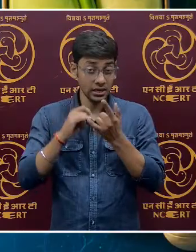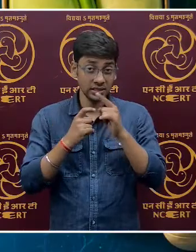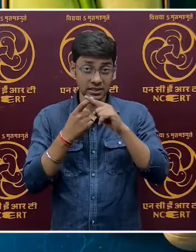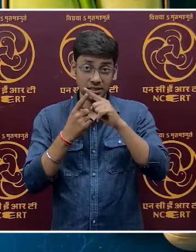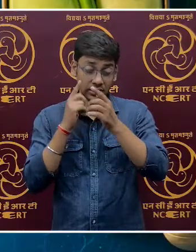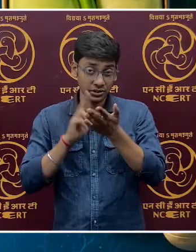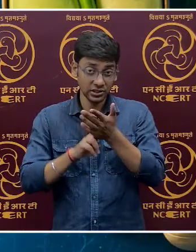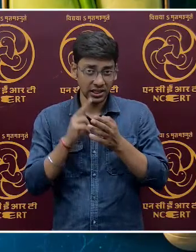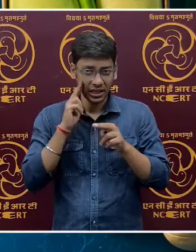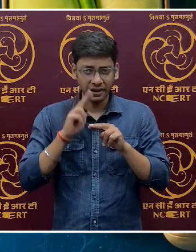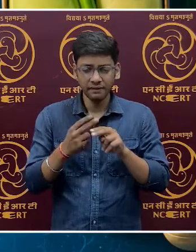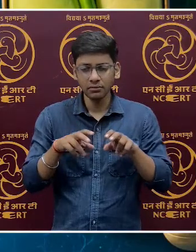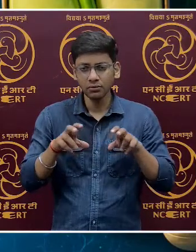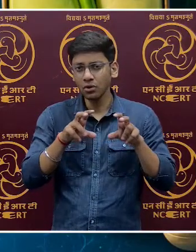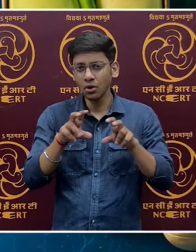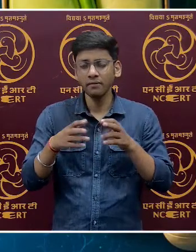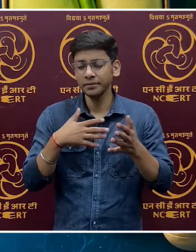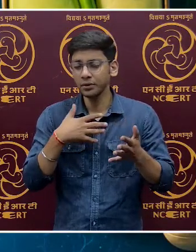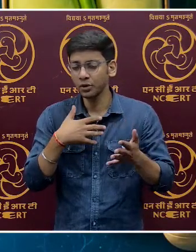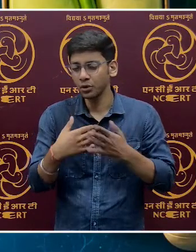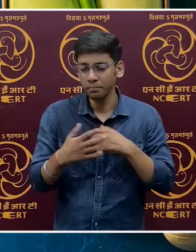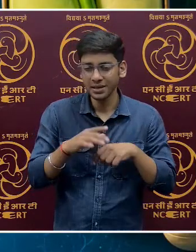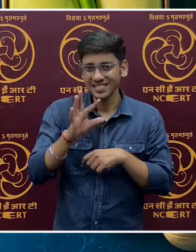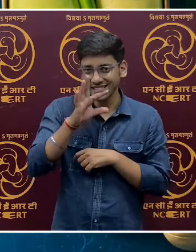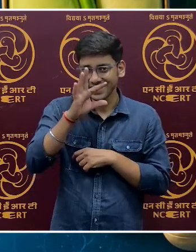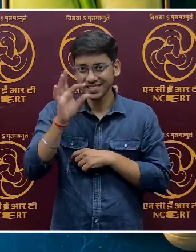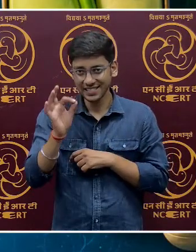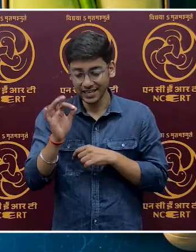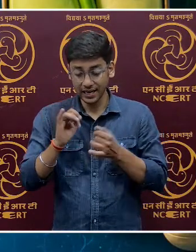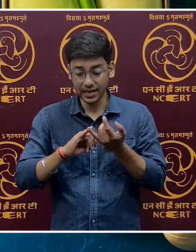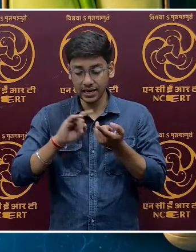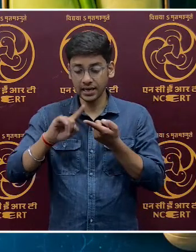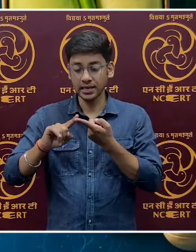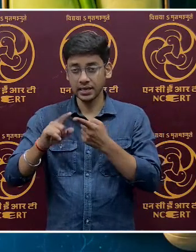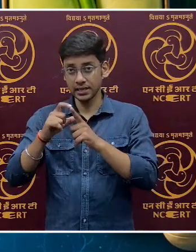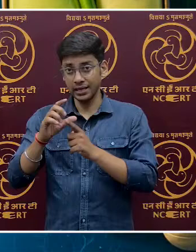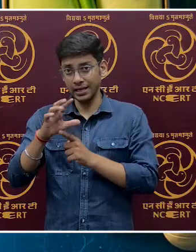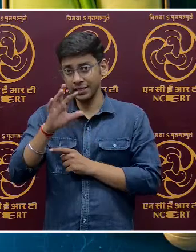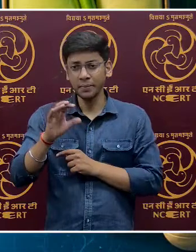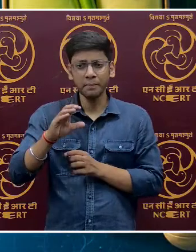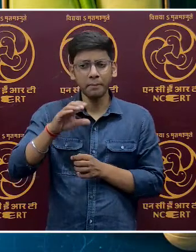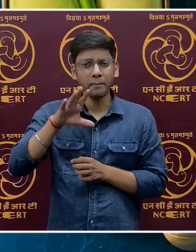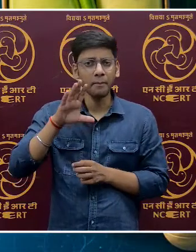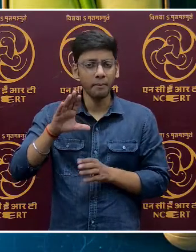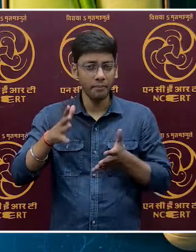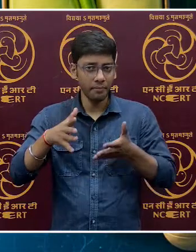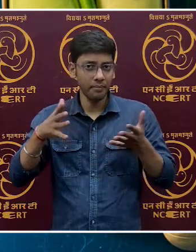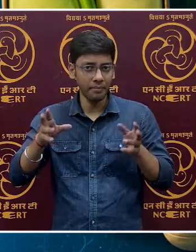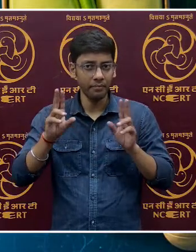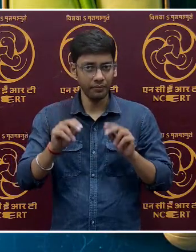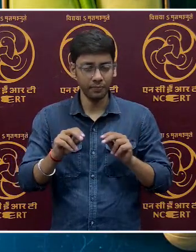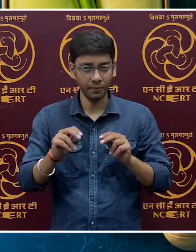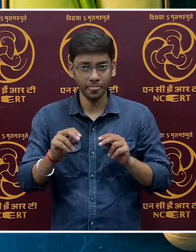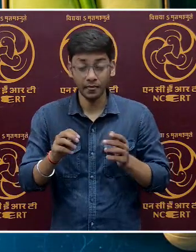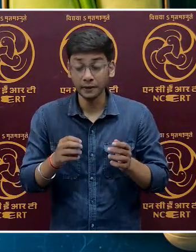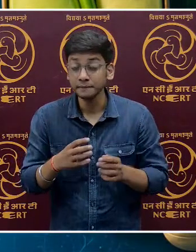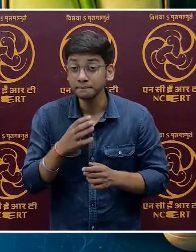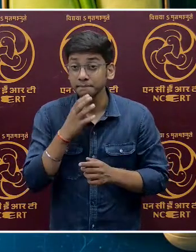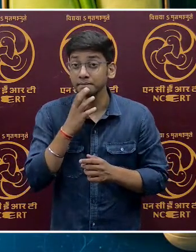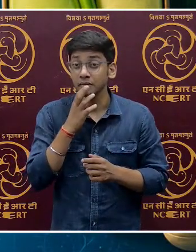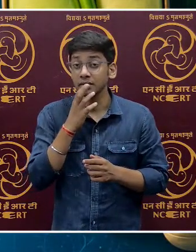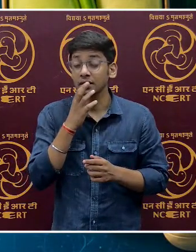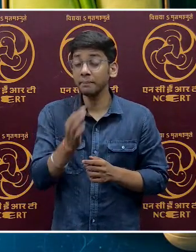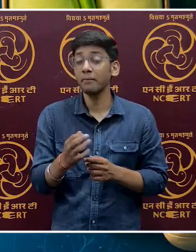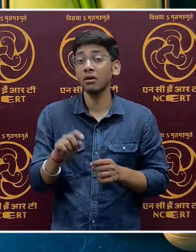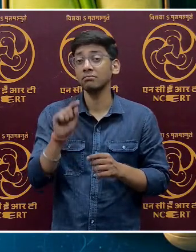can able to observe any seed, if you will take, it is not going to have a very big size. So the one of the